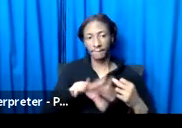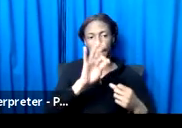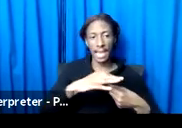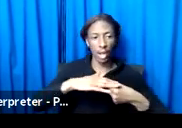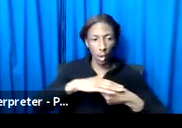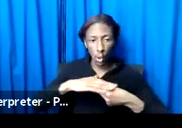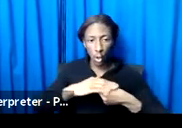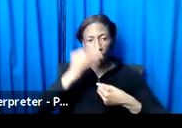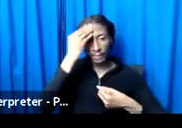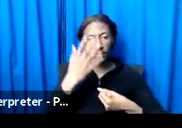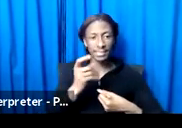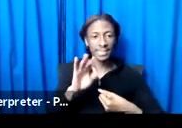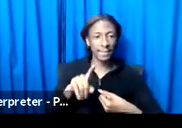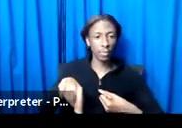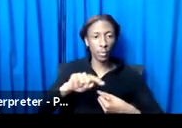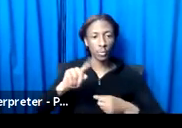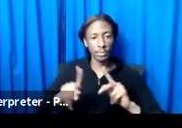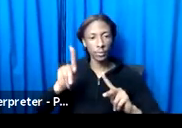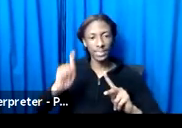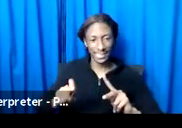in need of that information.